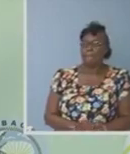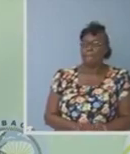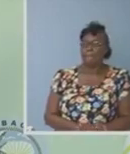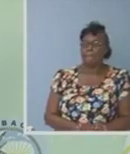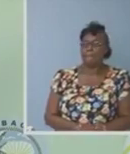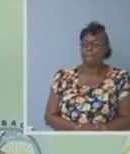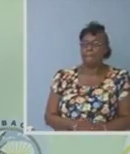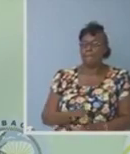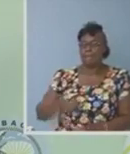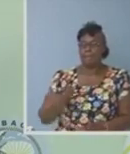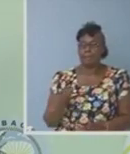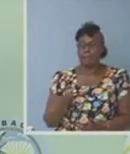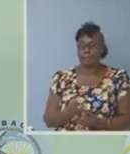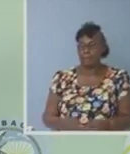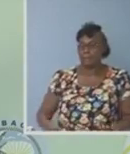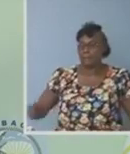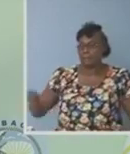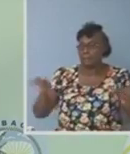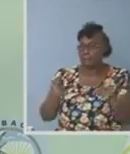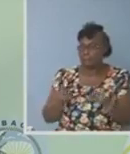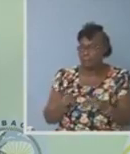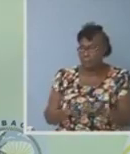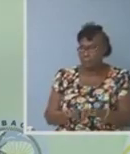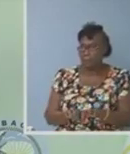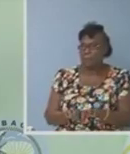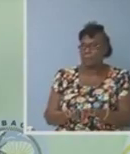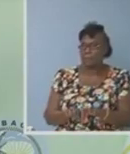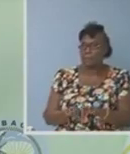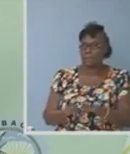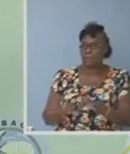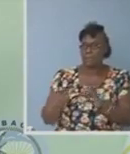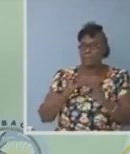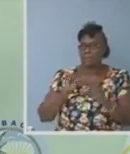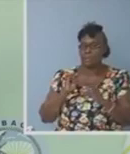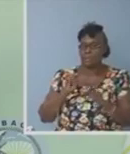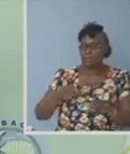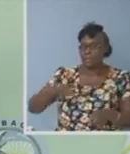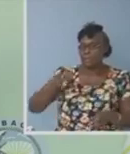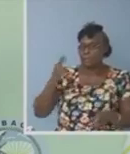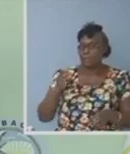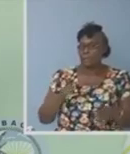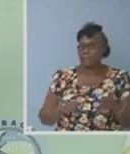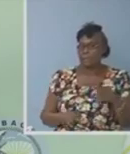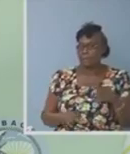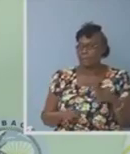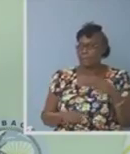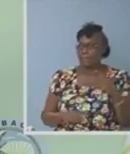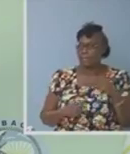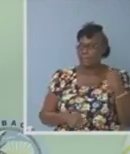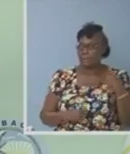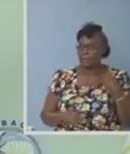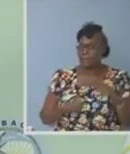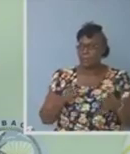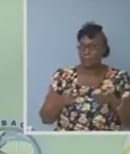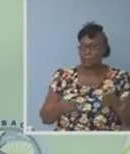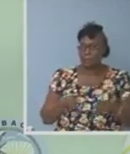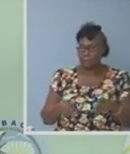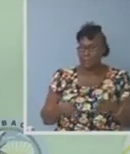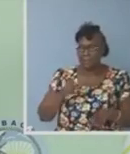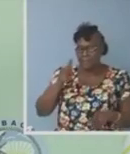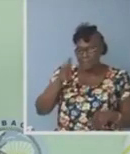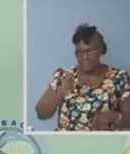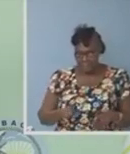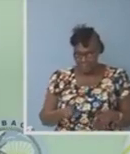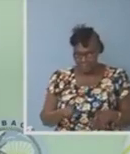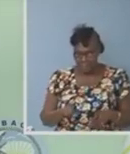Another important point and another issue highlighted by the Tobago business persons is the need for